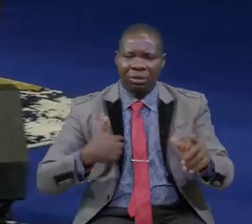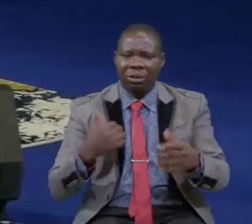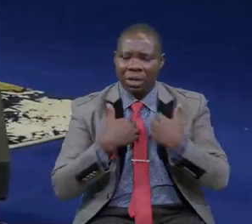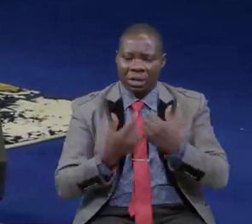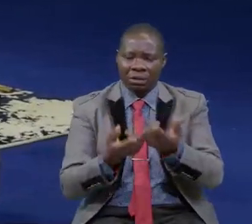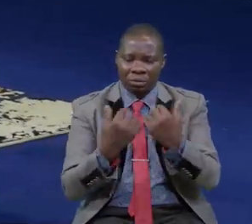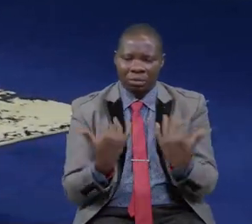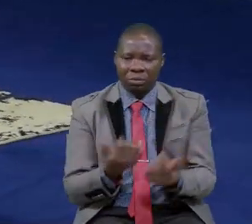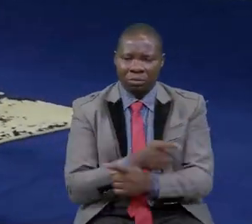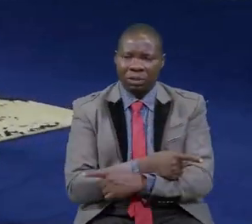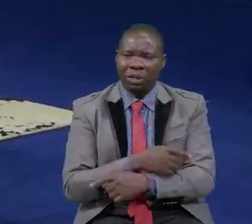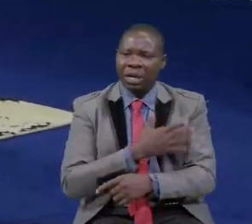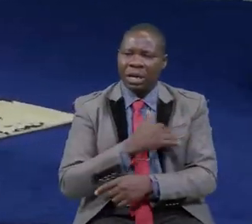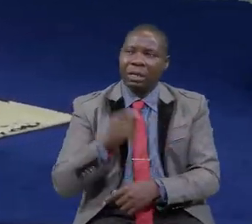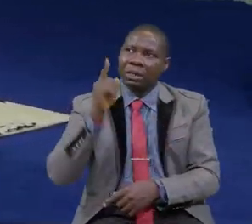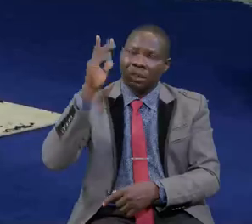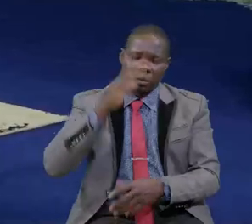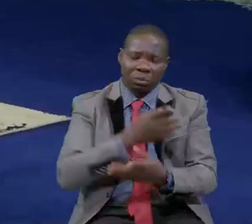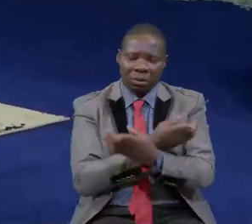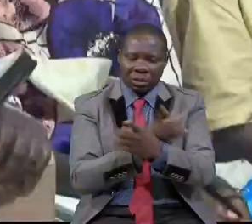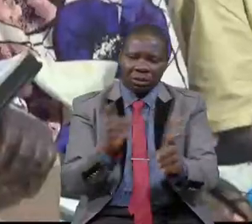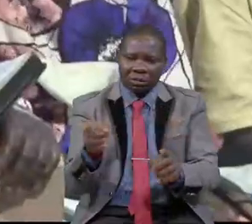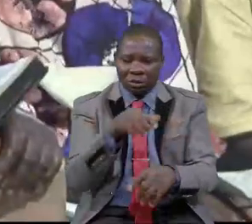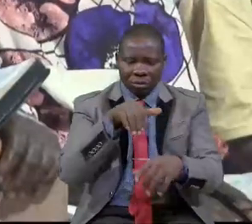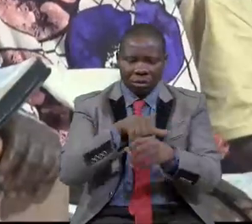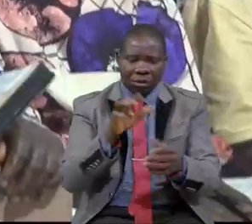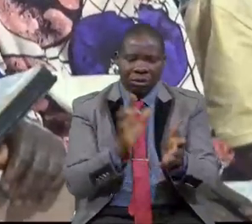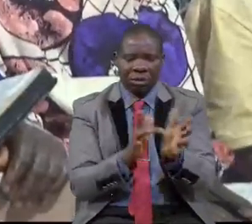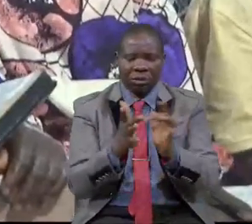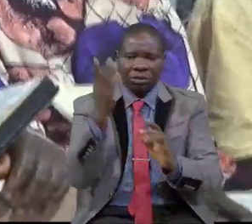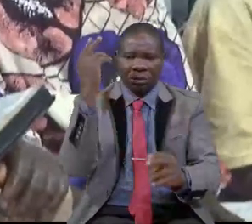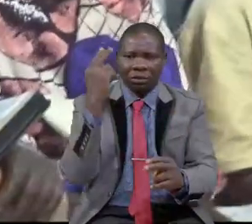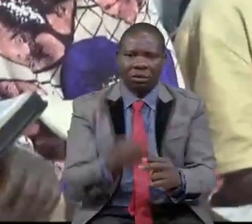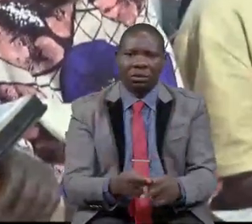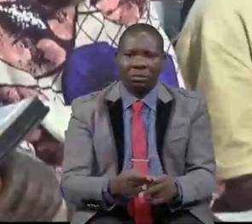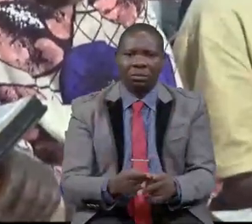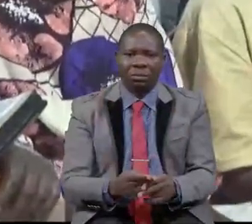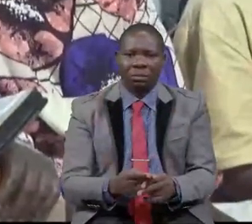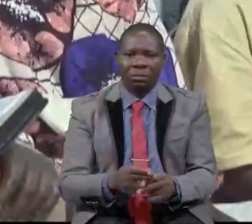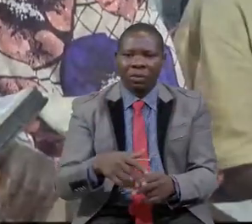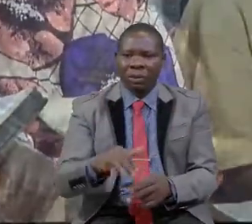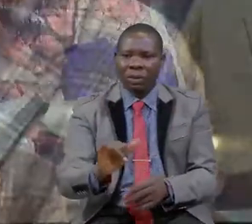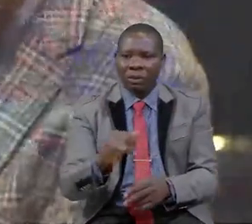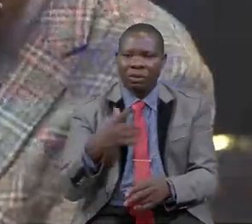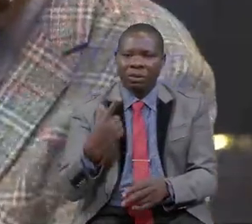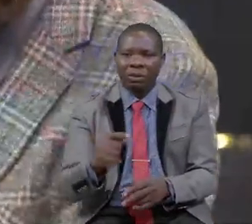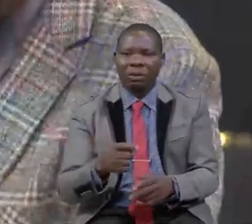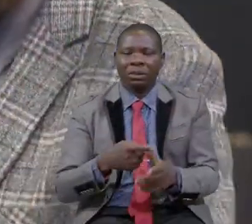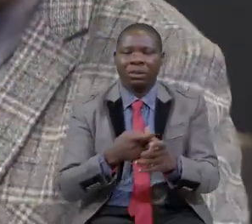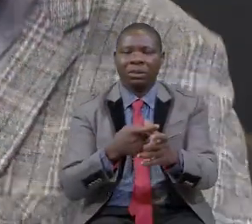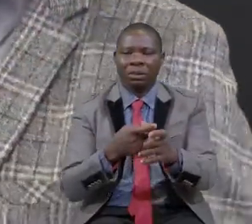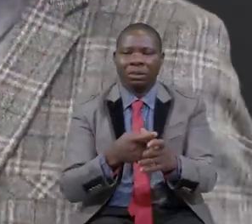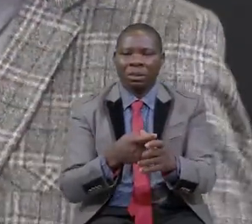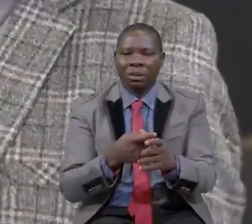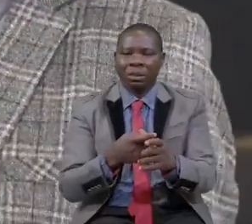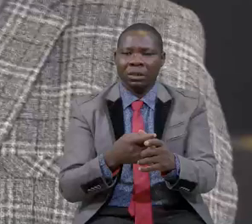you in Jesus' name. Yeah. Yet there is the abandonment of